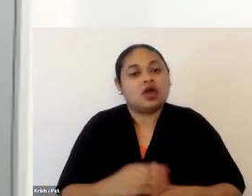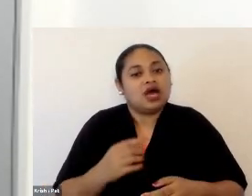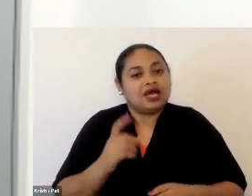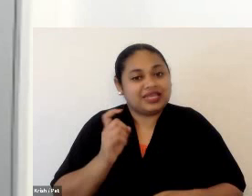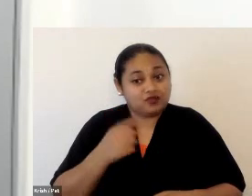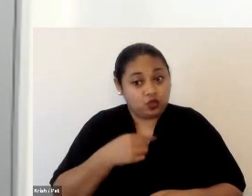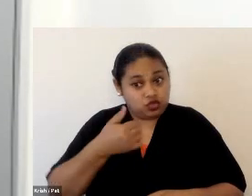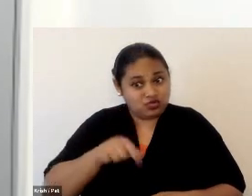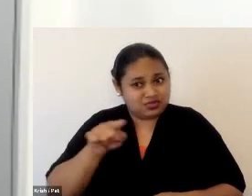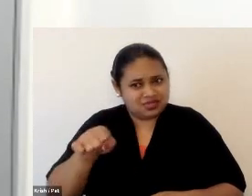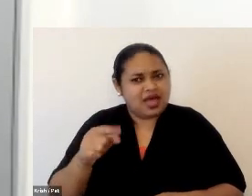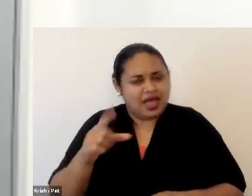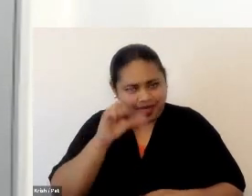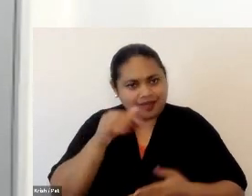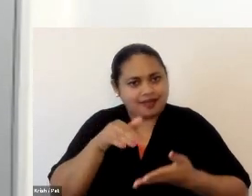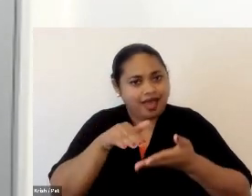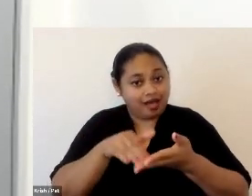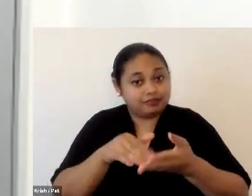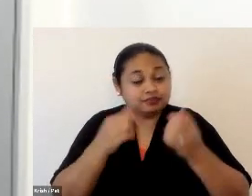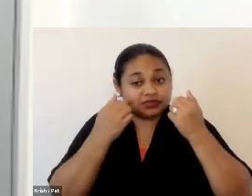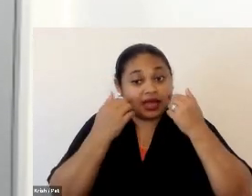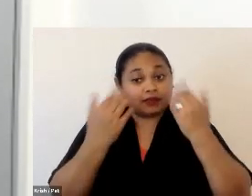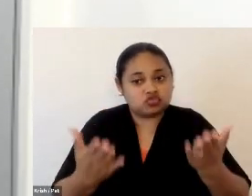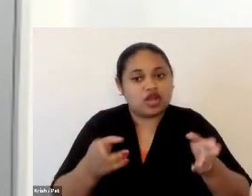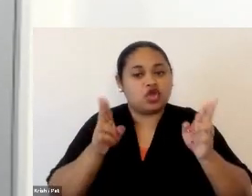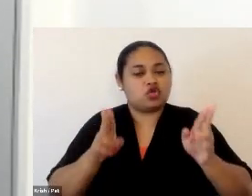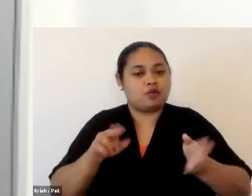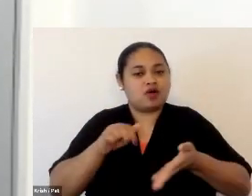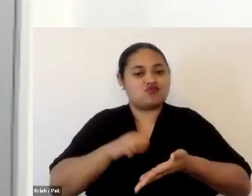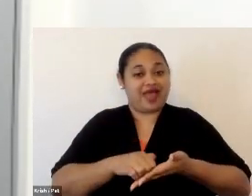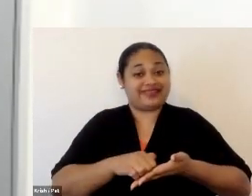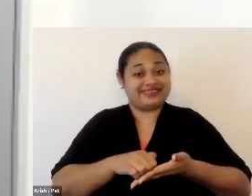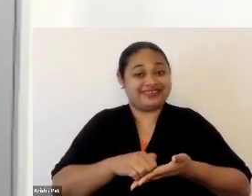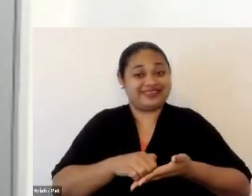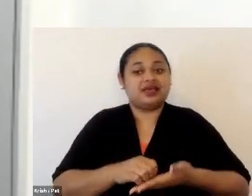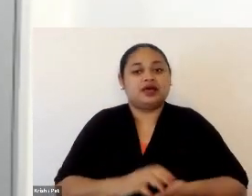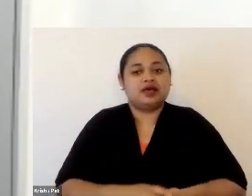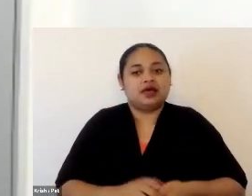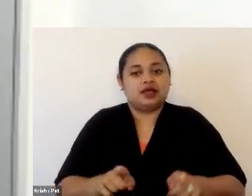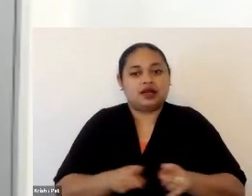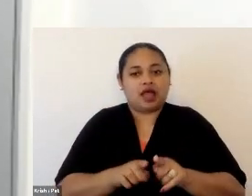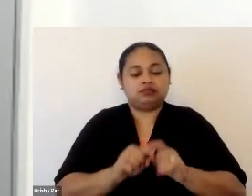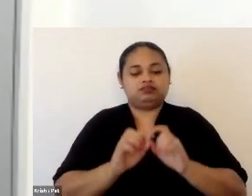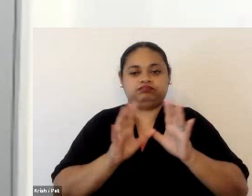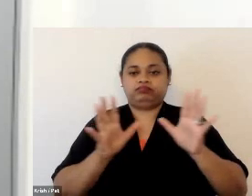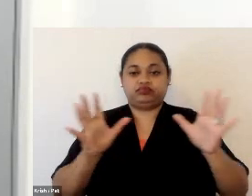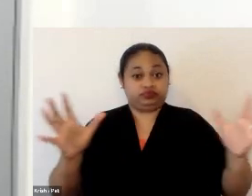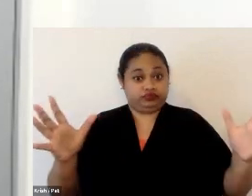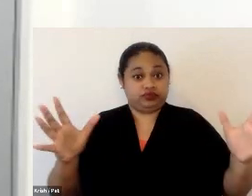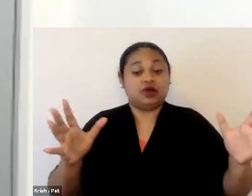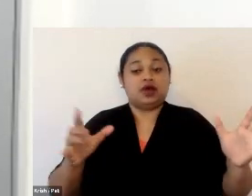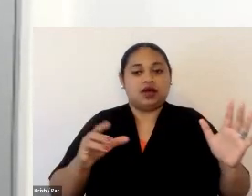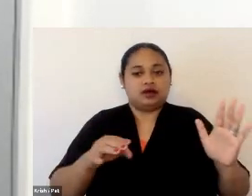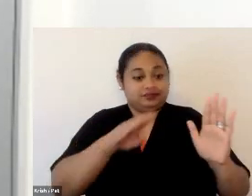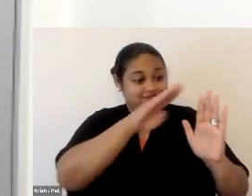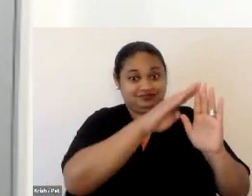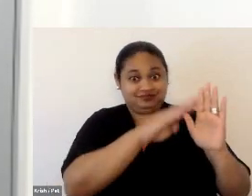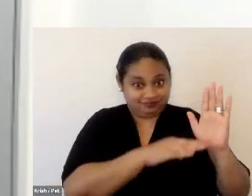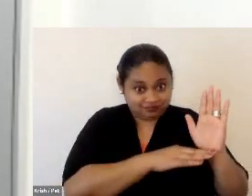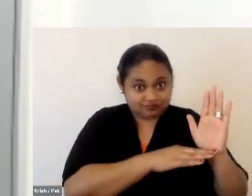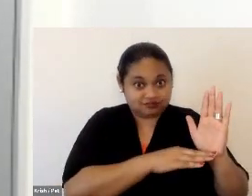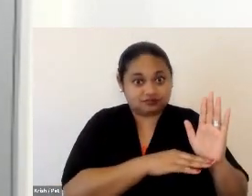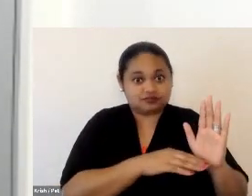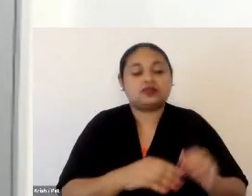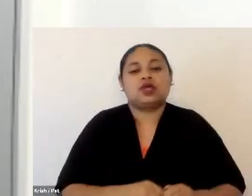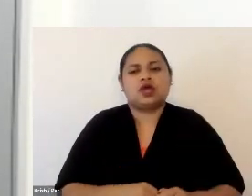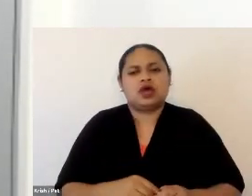help demonstrate that a human rights approach provides a robust framework to identify and address those